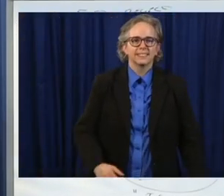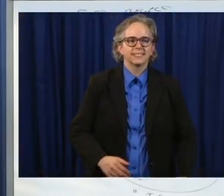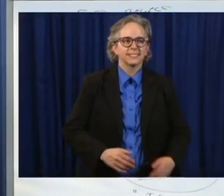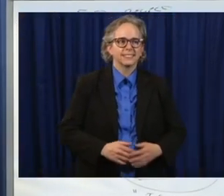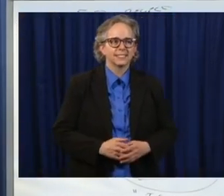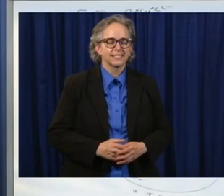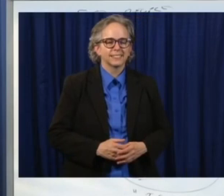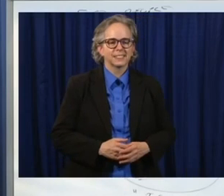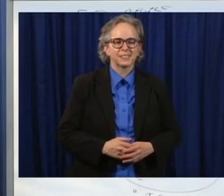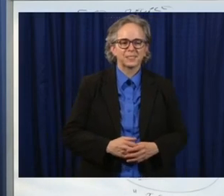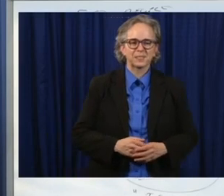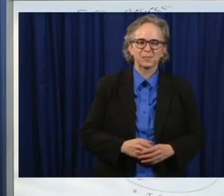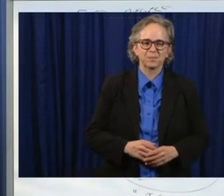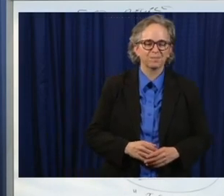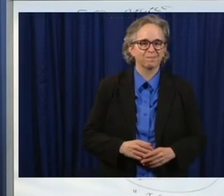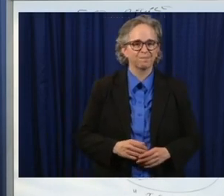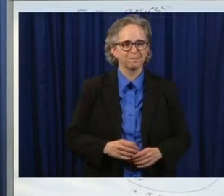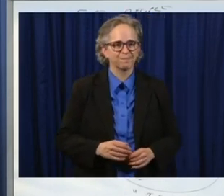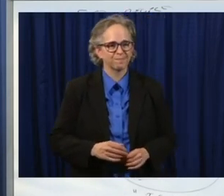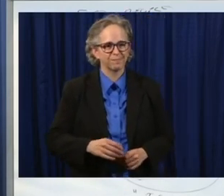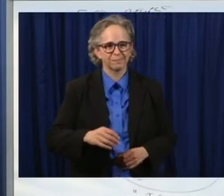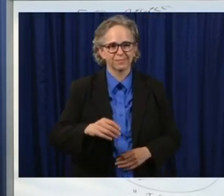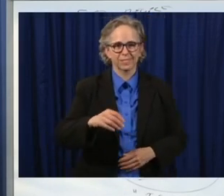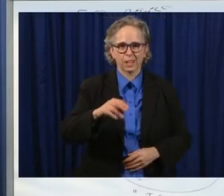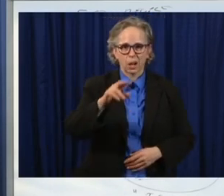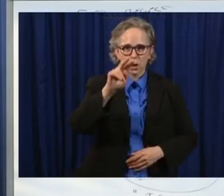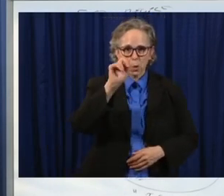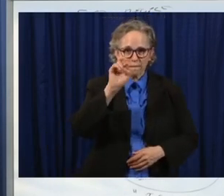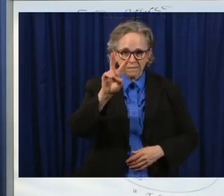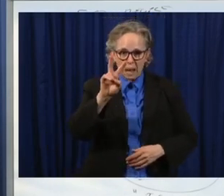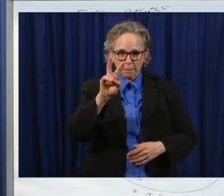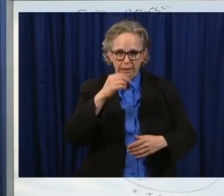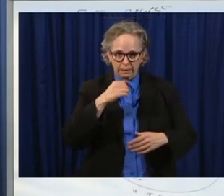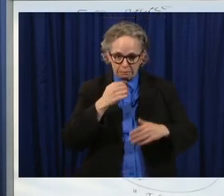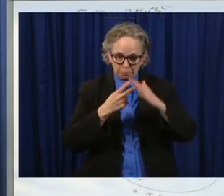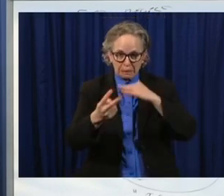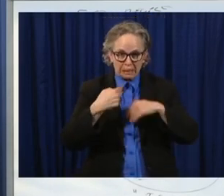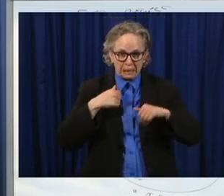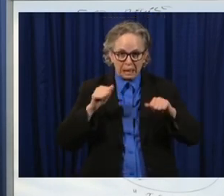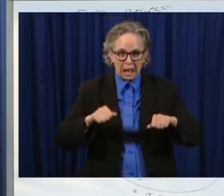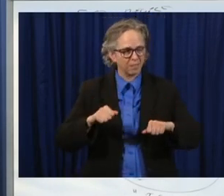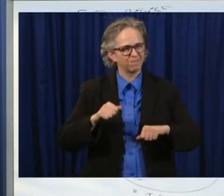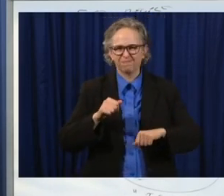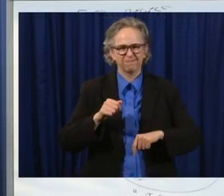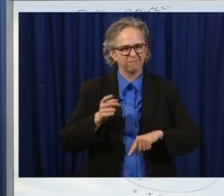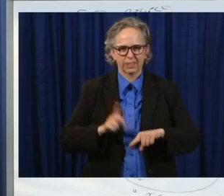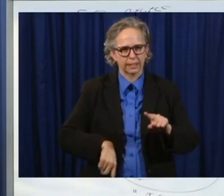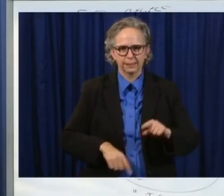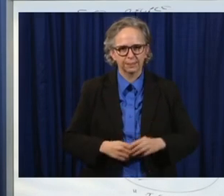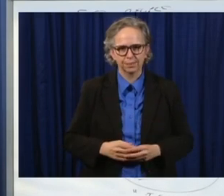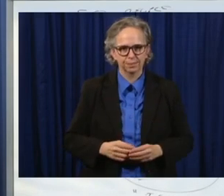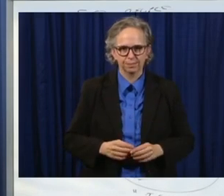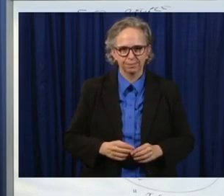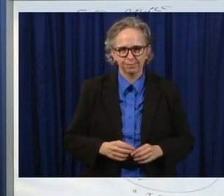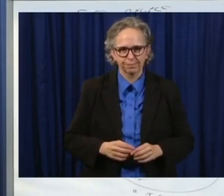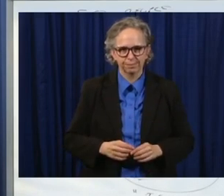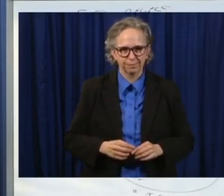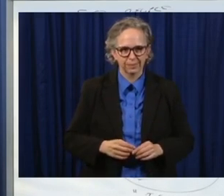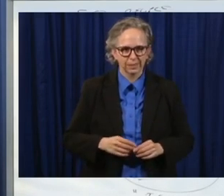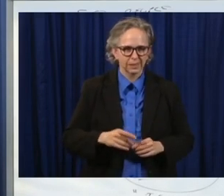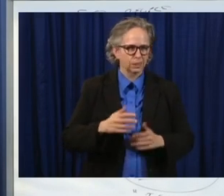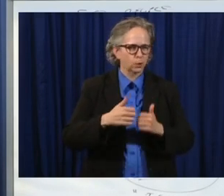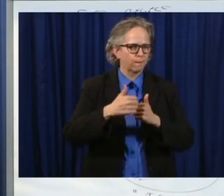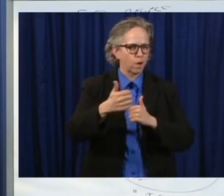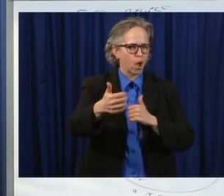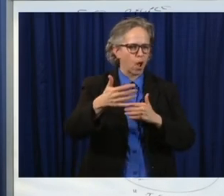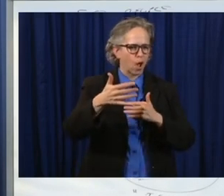we really can't predict what November is going to bring, or October, or even September. I think we have a ways to go in regard to that.